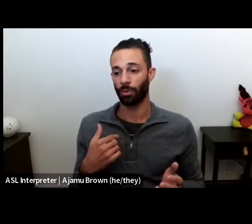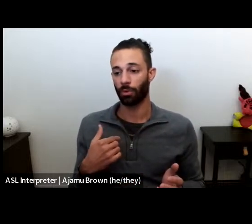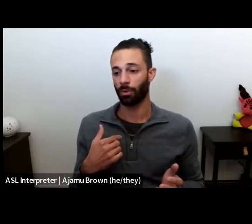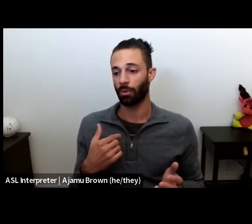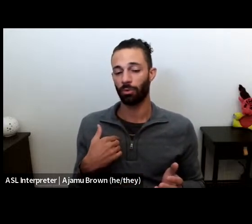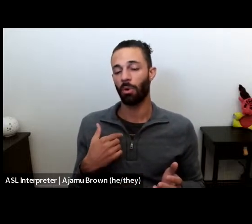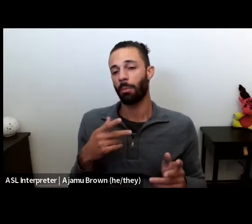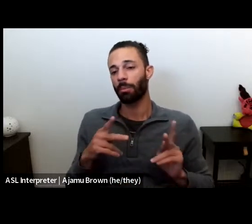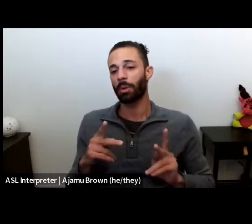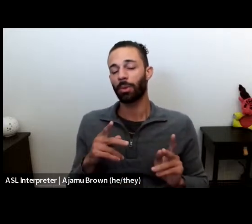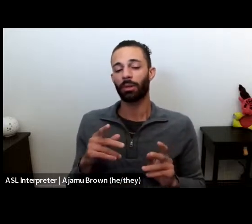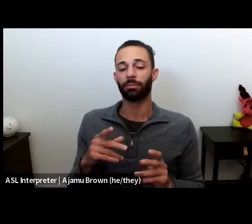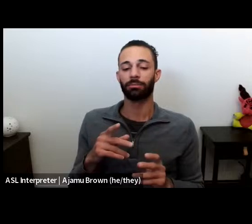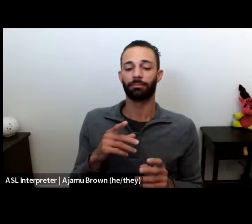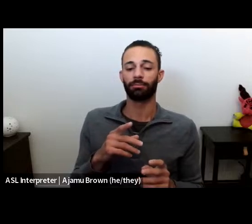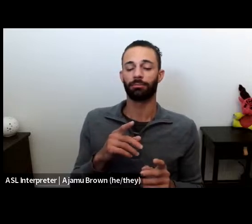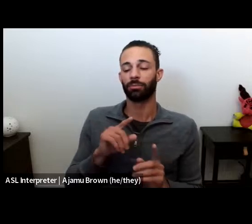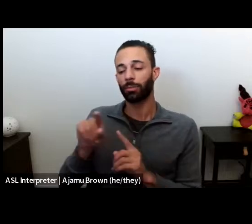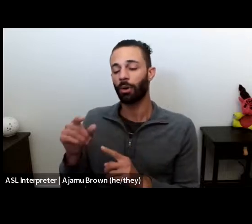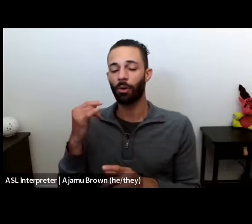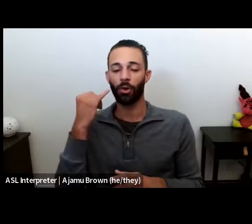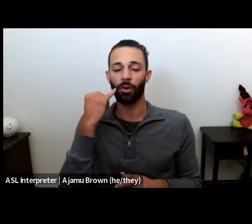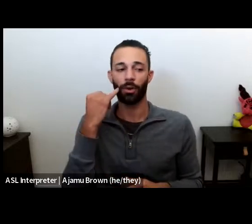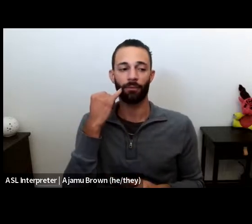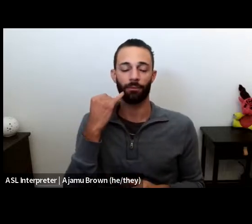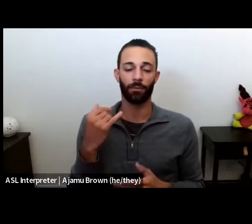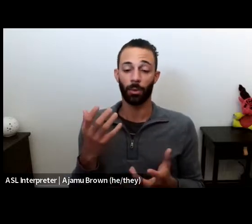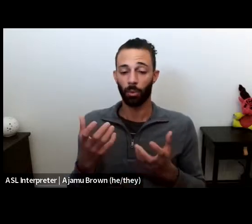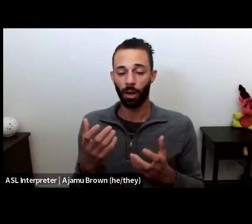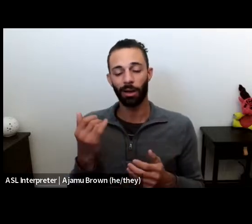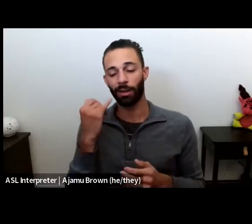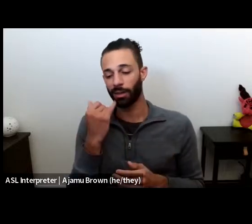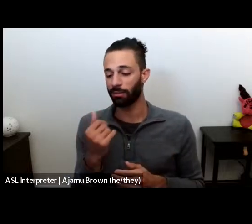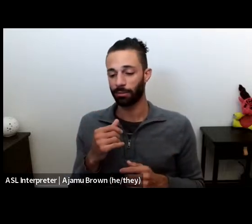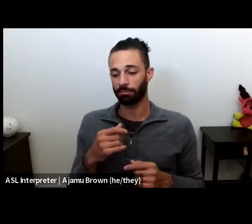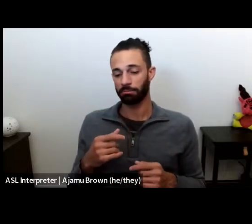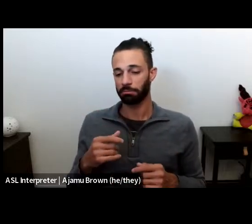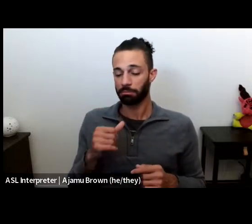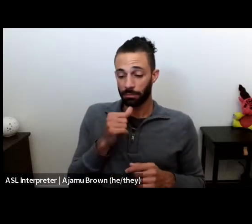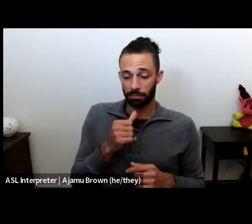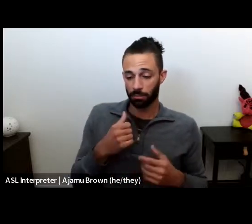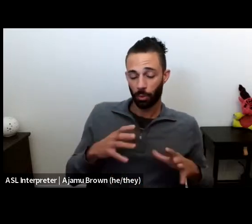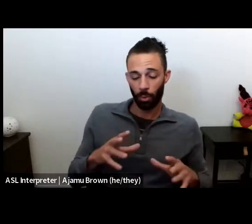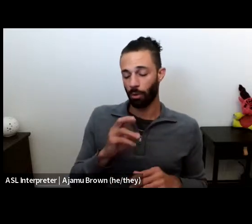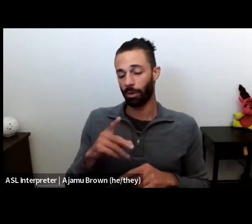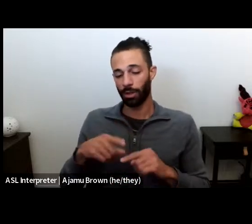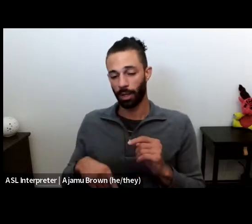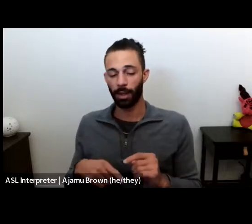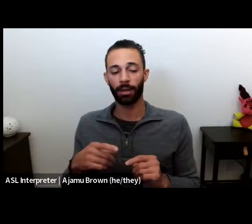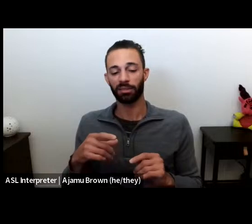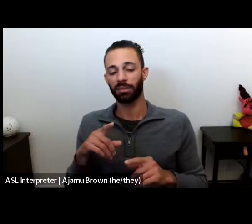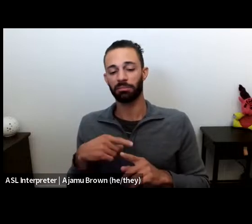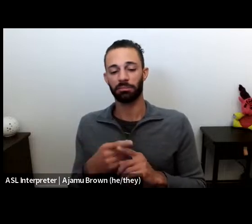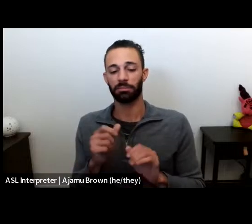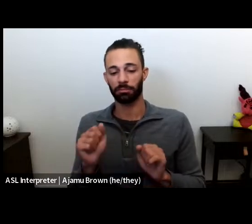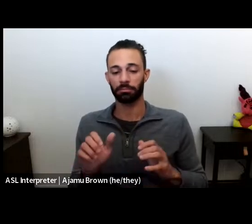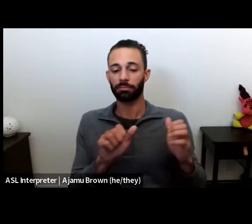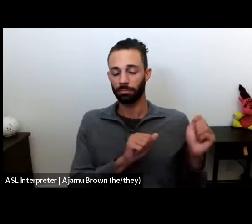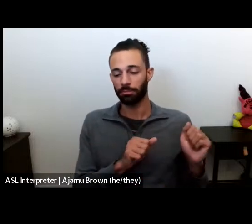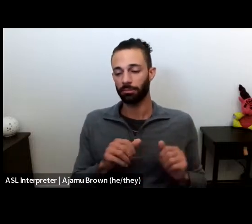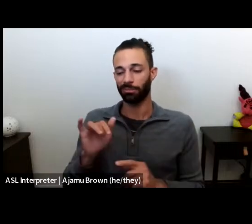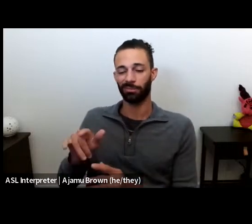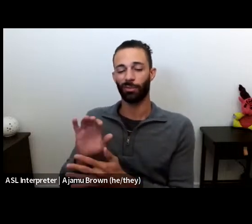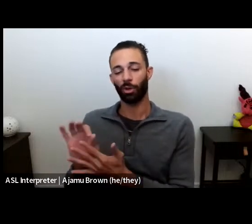be. But I'm down to kind of hold that space a little bit longer, somebody from our team. So I think we can keep